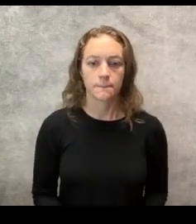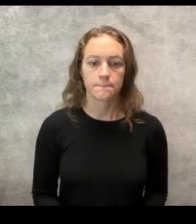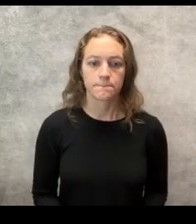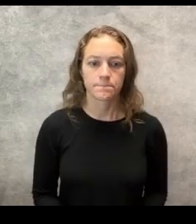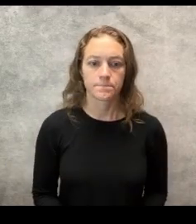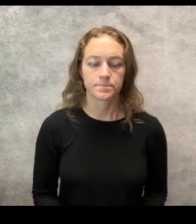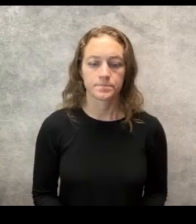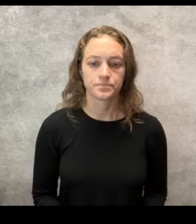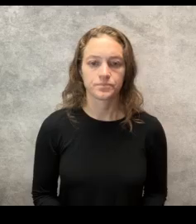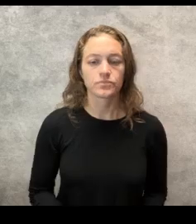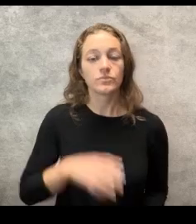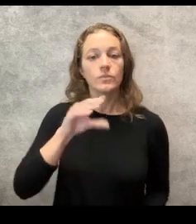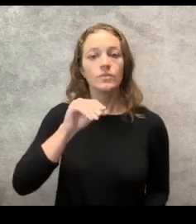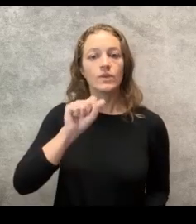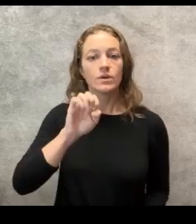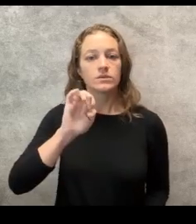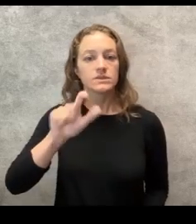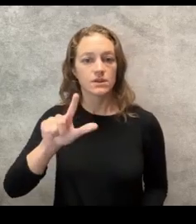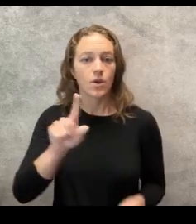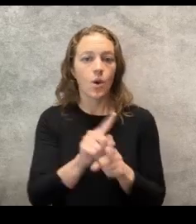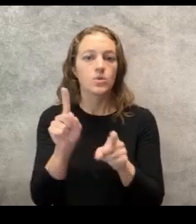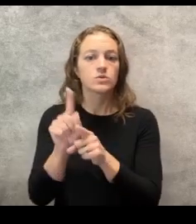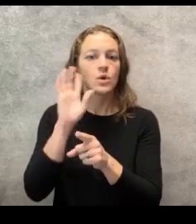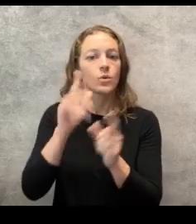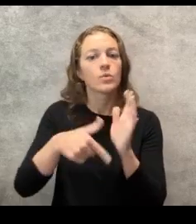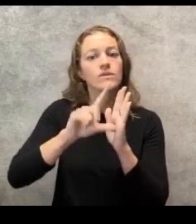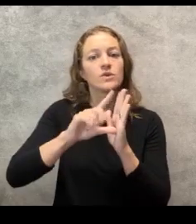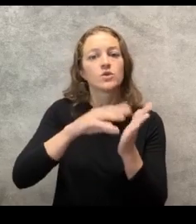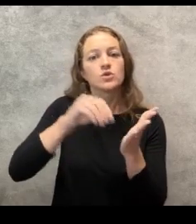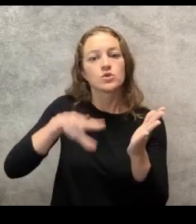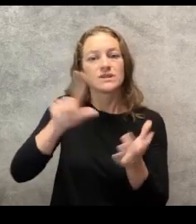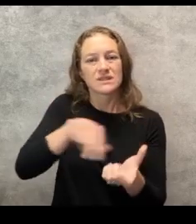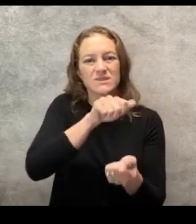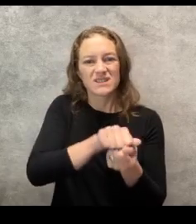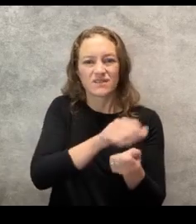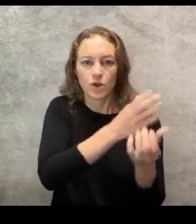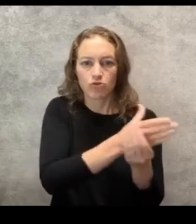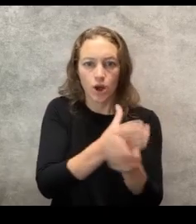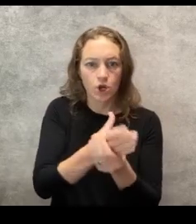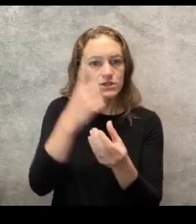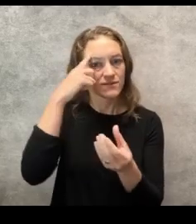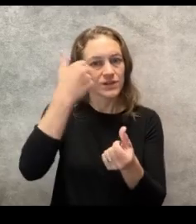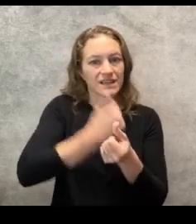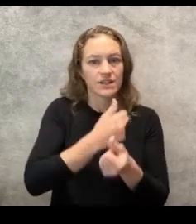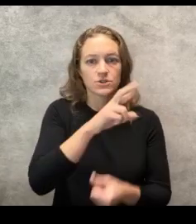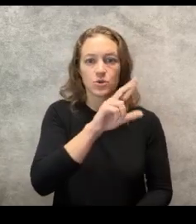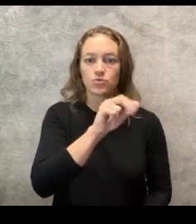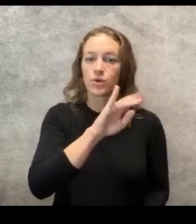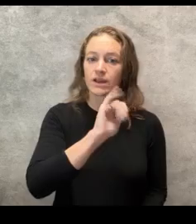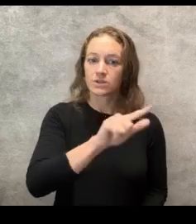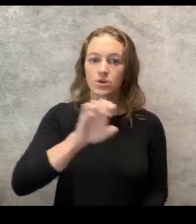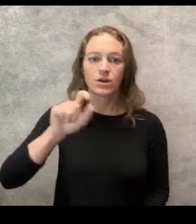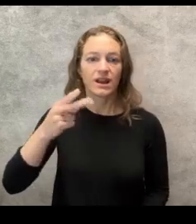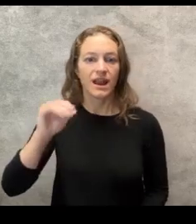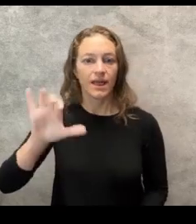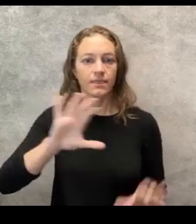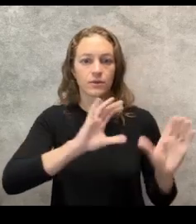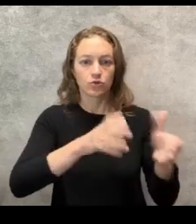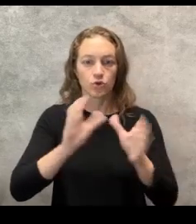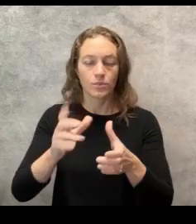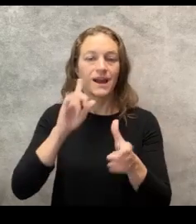The OSEAL also reviews student-specific records in each racial and ethnic group identified with